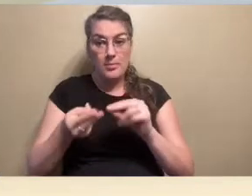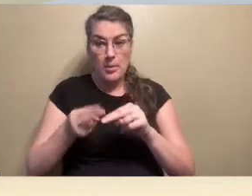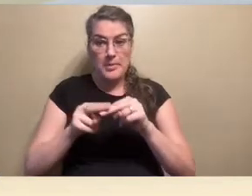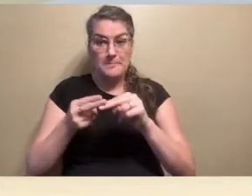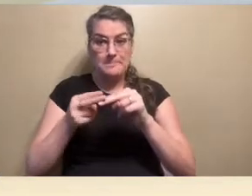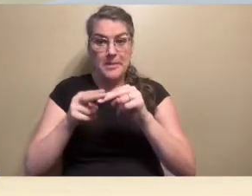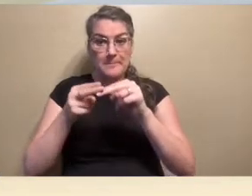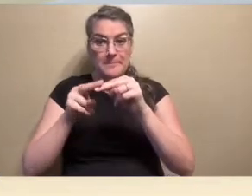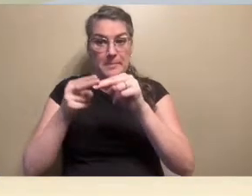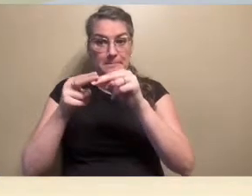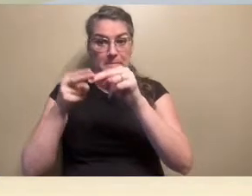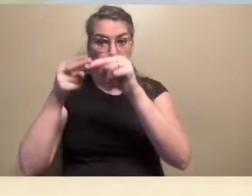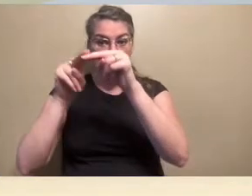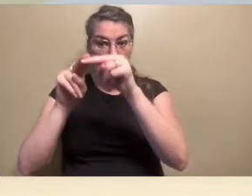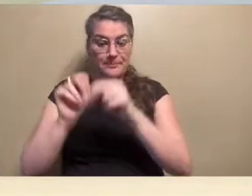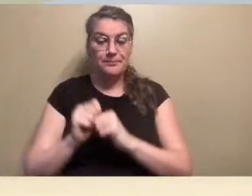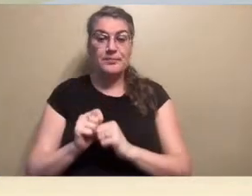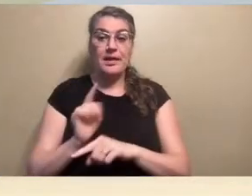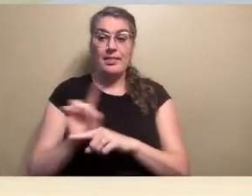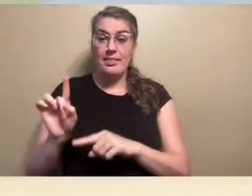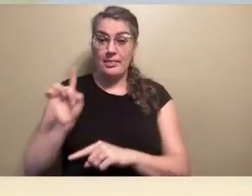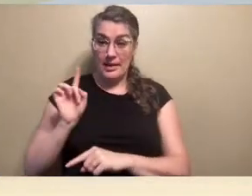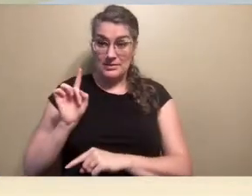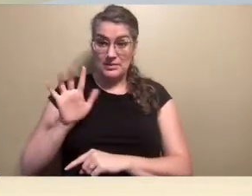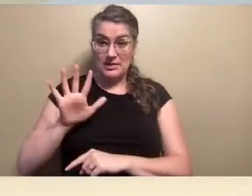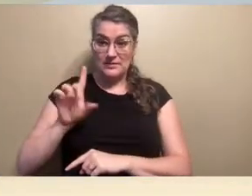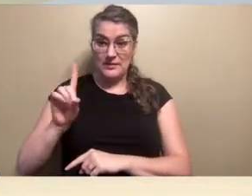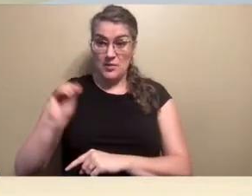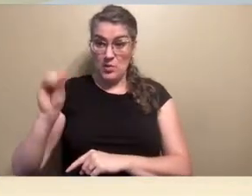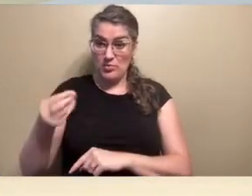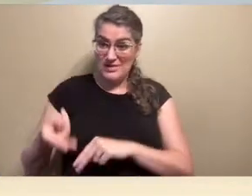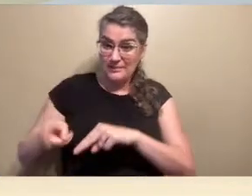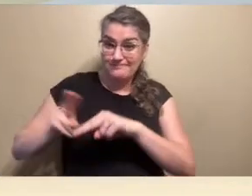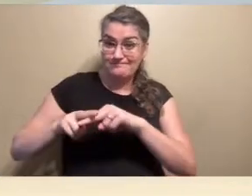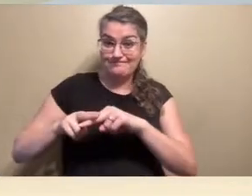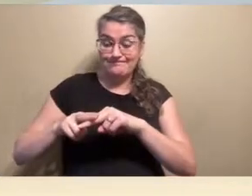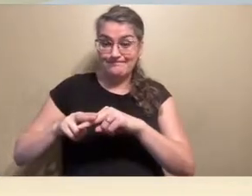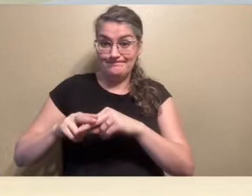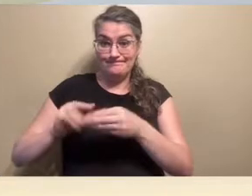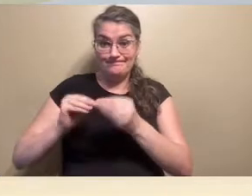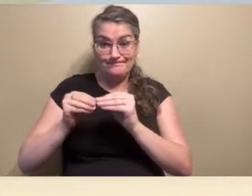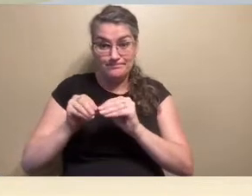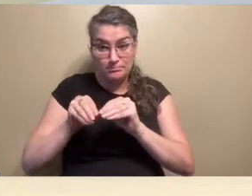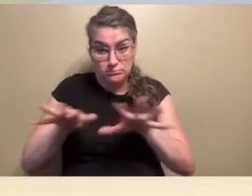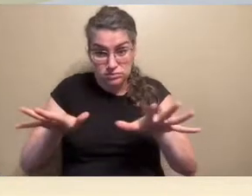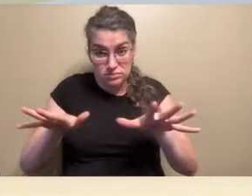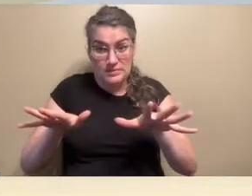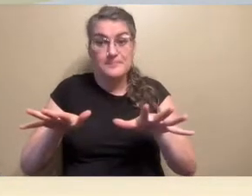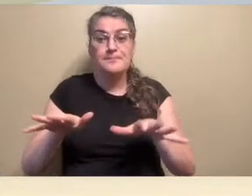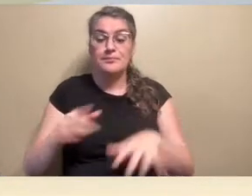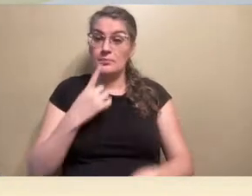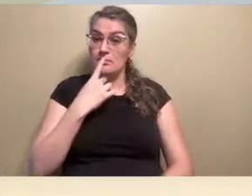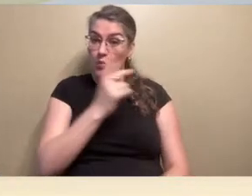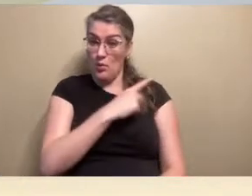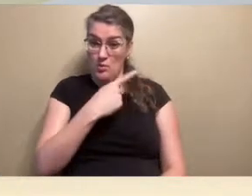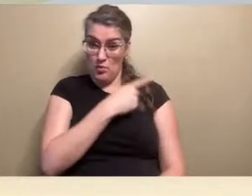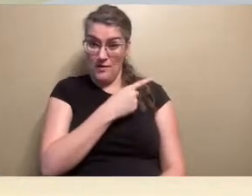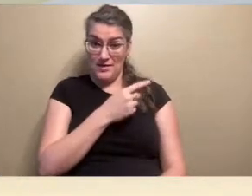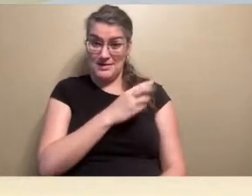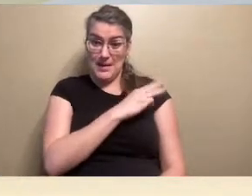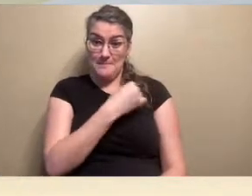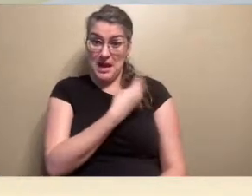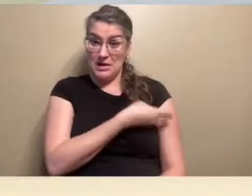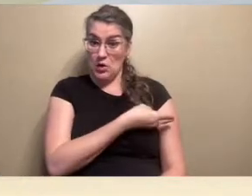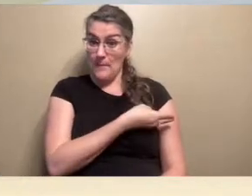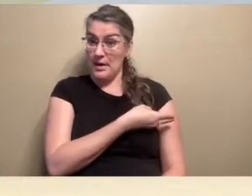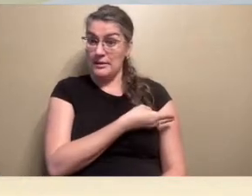cases were up 51% last week compared to the previous week. All provinces except Manitoba reported an increase